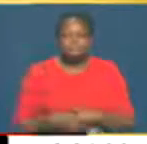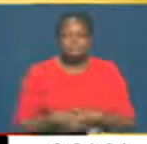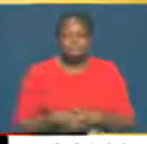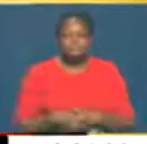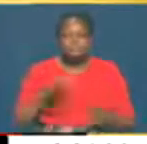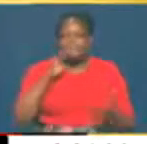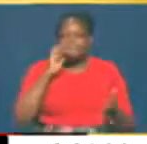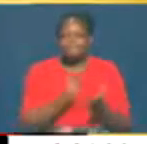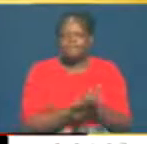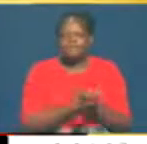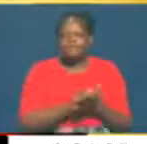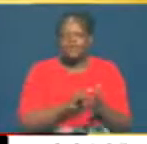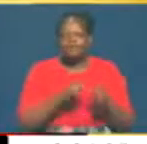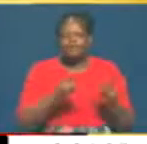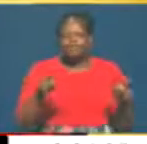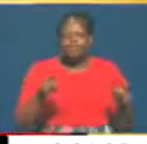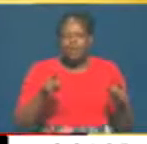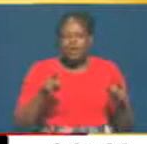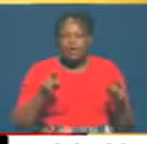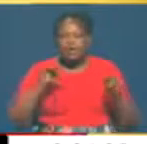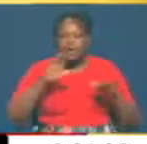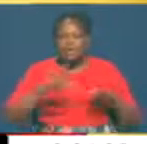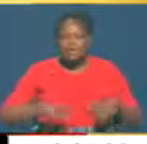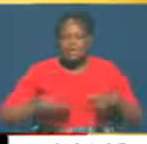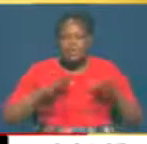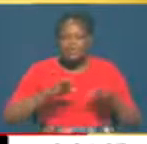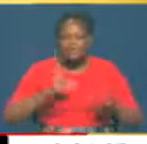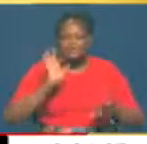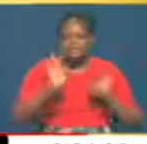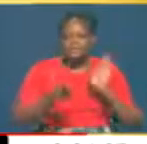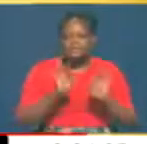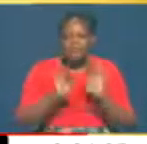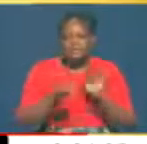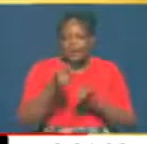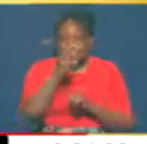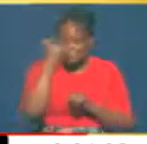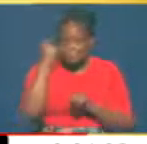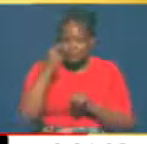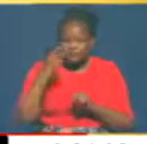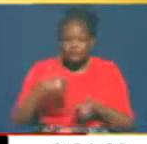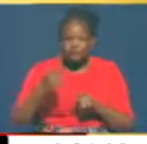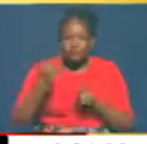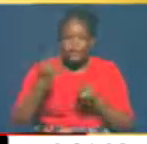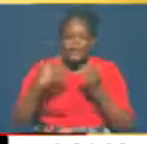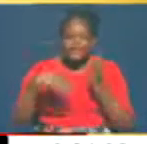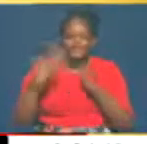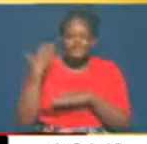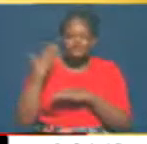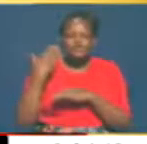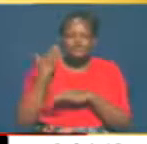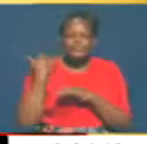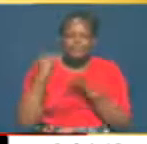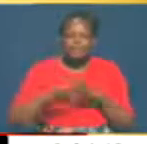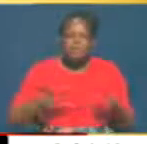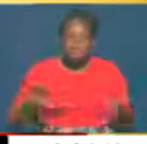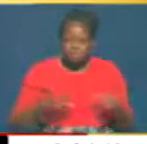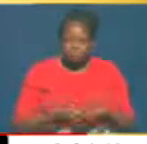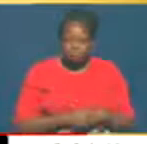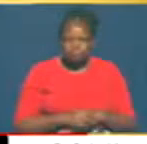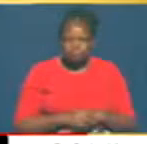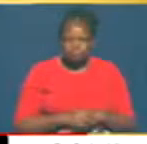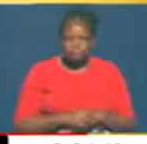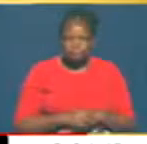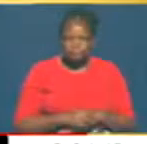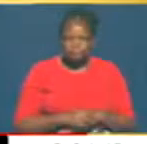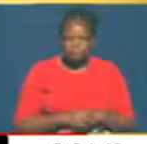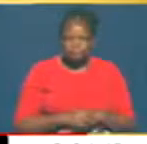you were carefully selected because of your professional backgrounds to perform